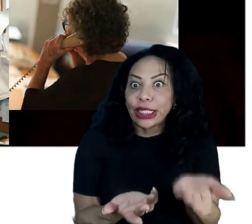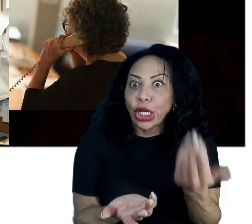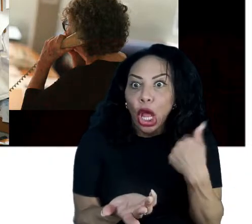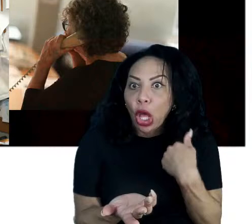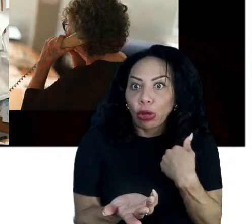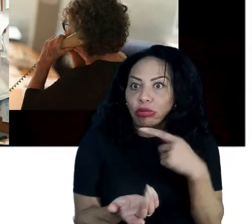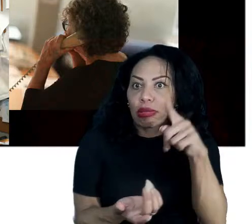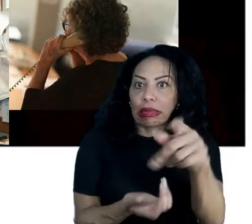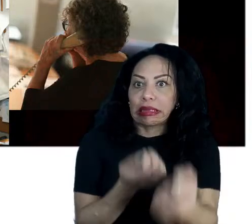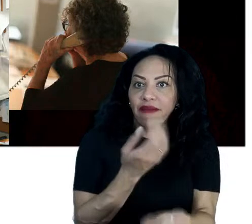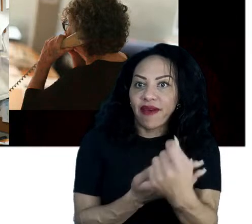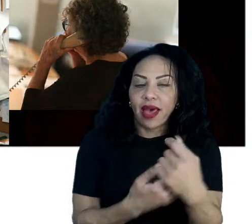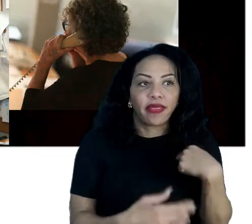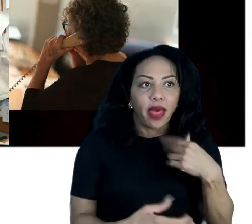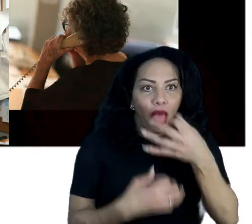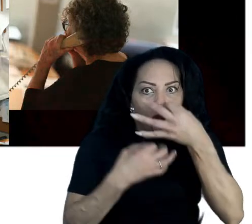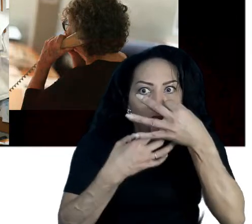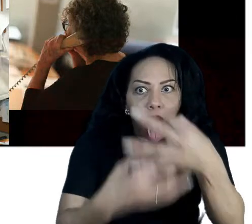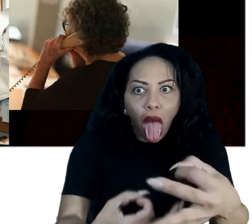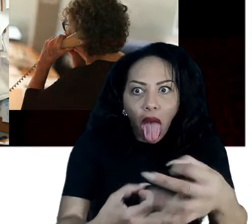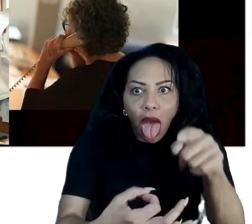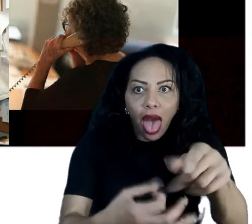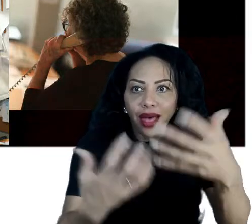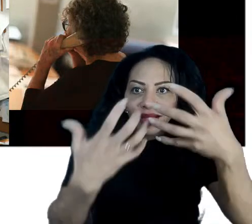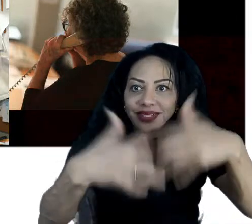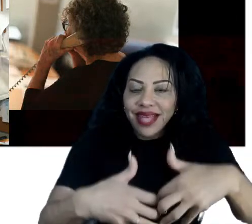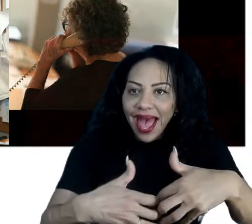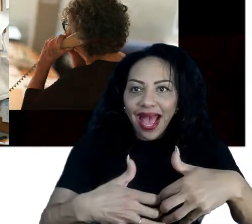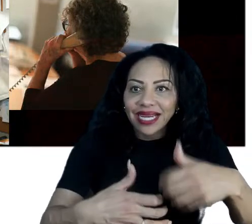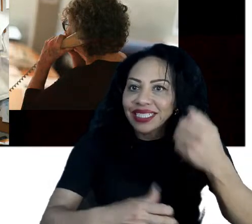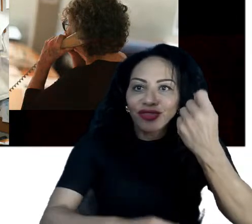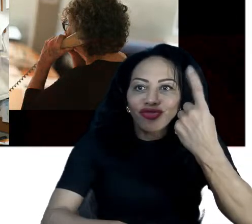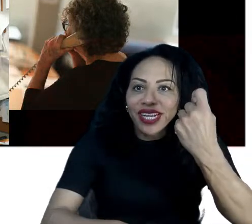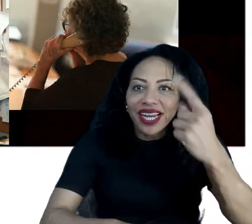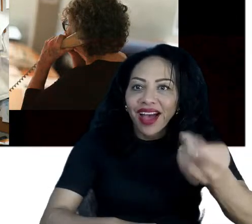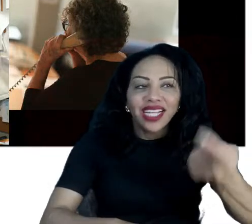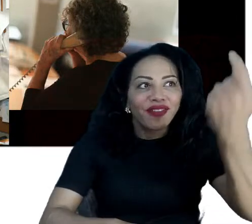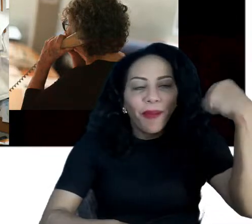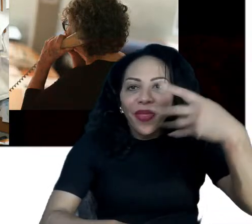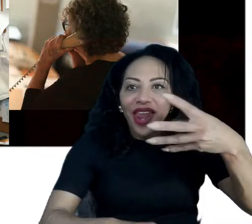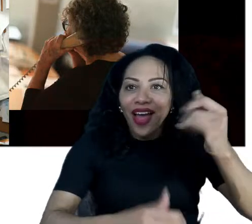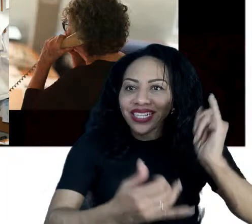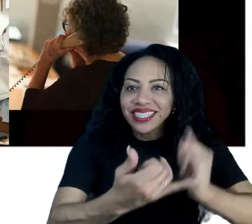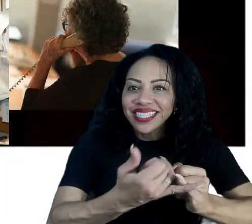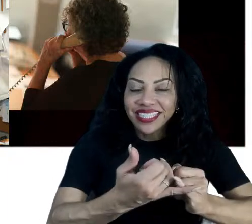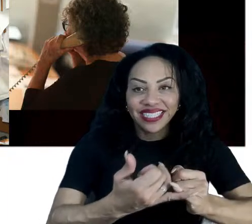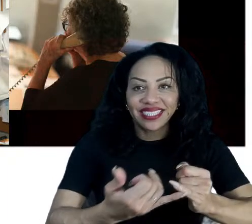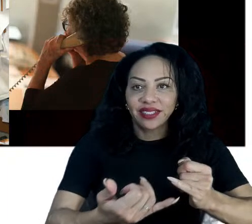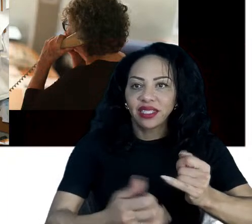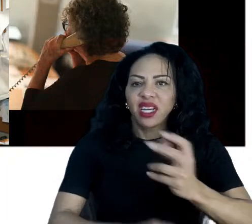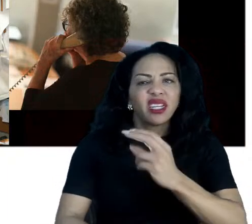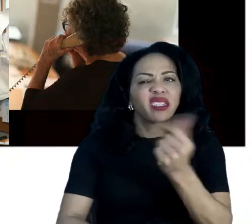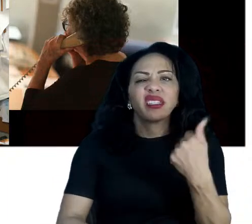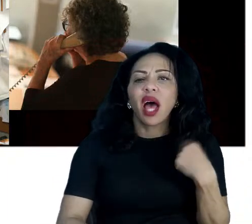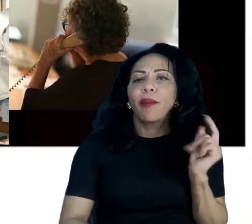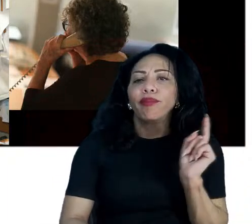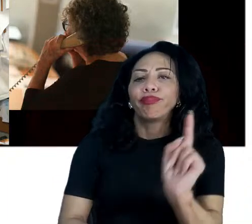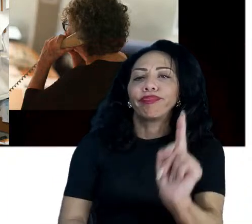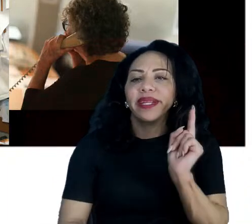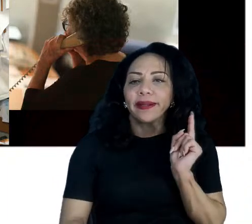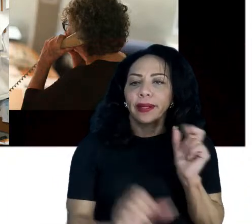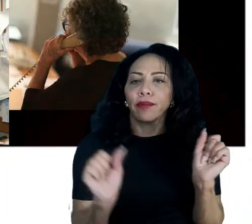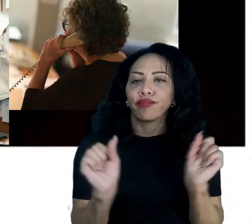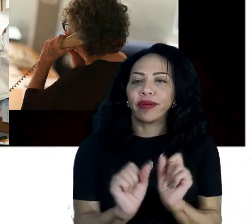tech. They absolutely loved it. It was so well received. Some people didn't stay for long, but other people spent